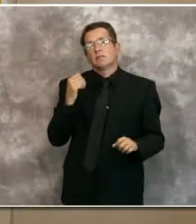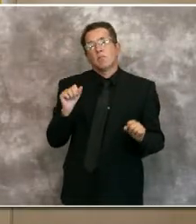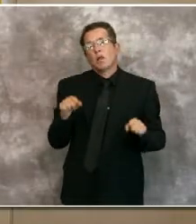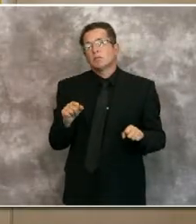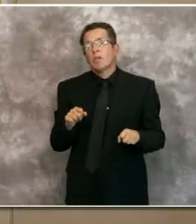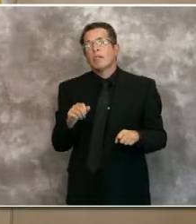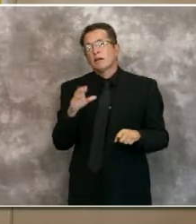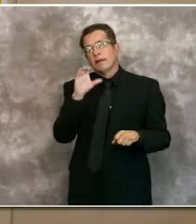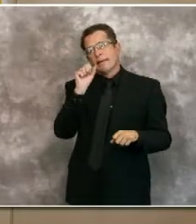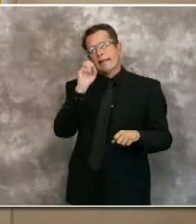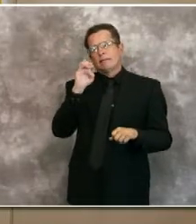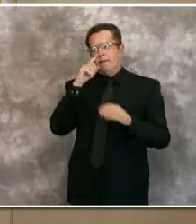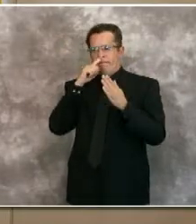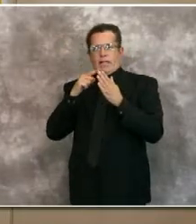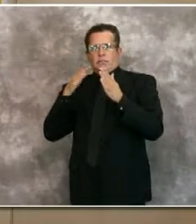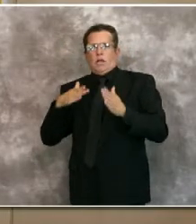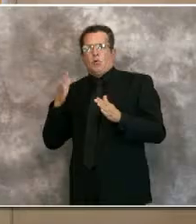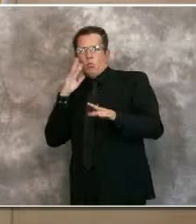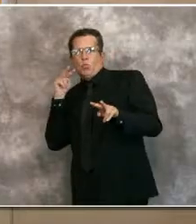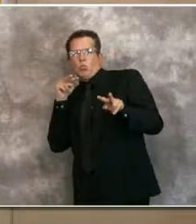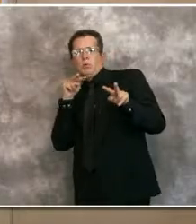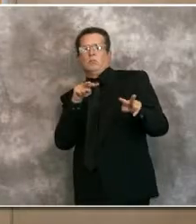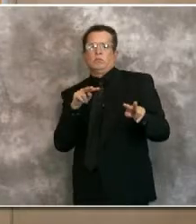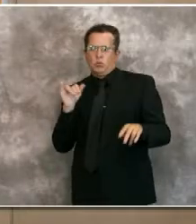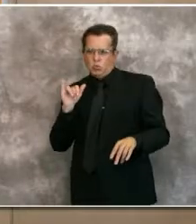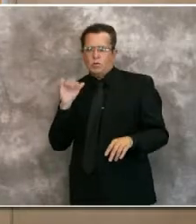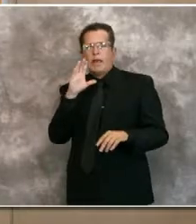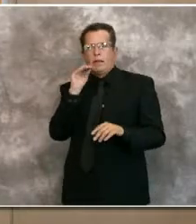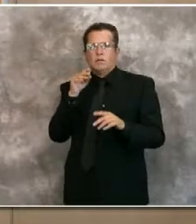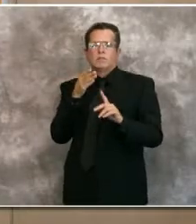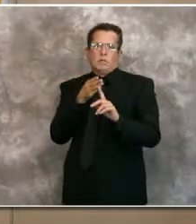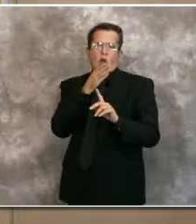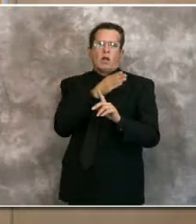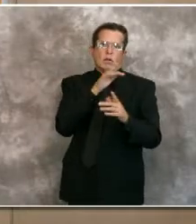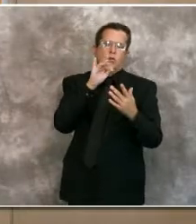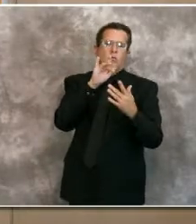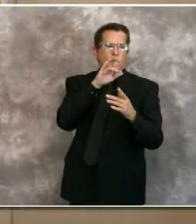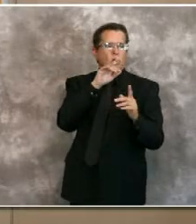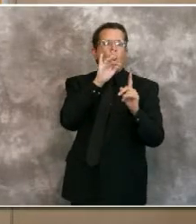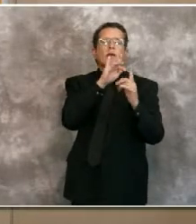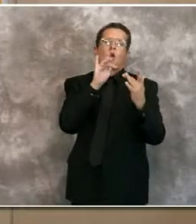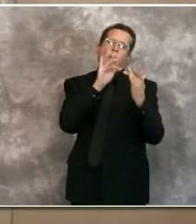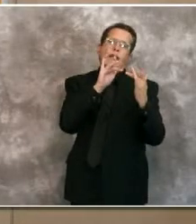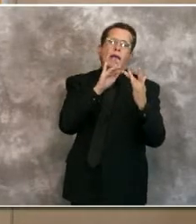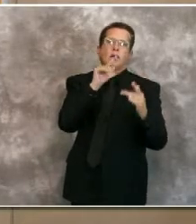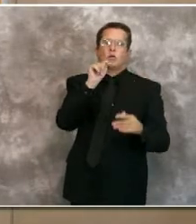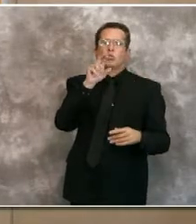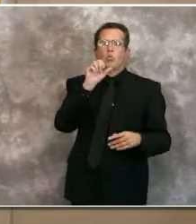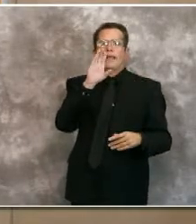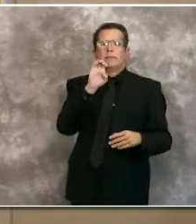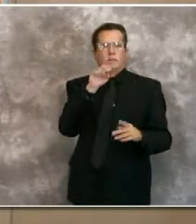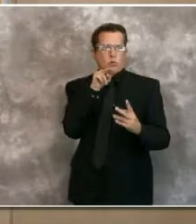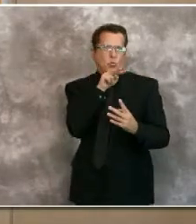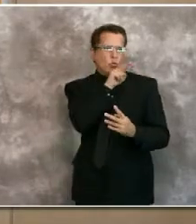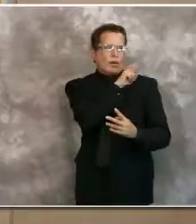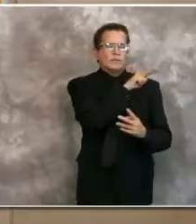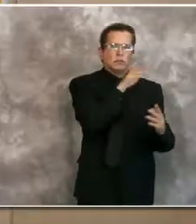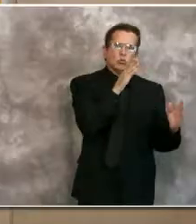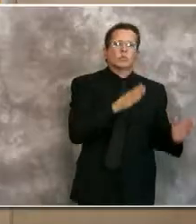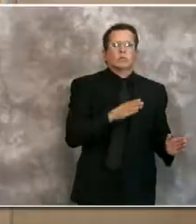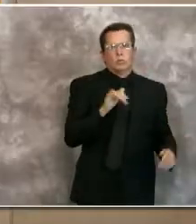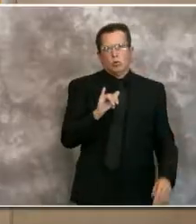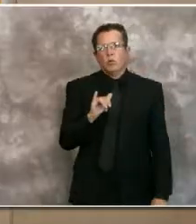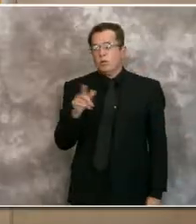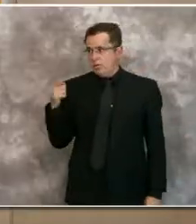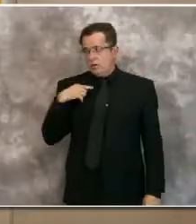case investigations and also with our contact tracing. Right, I understand. I'm just asking, are there specifically